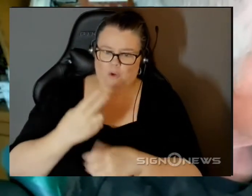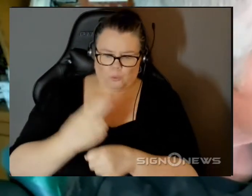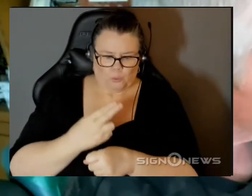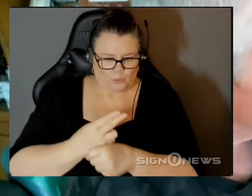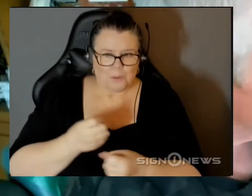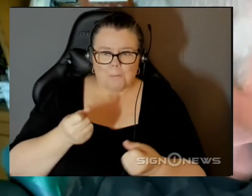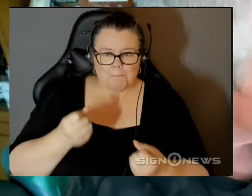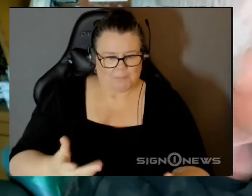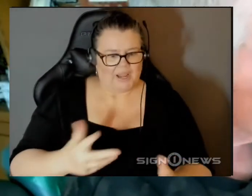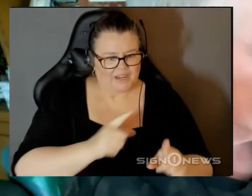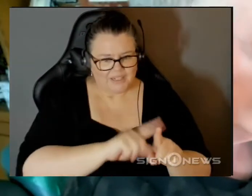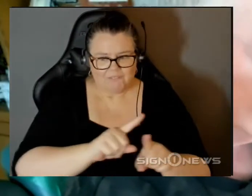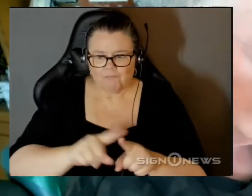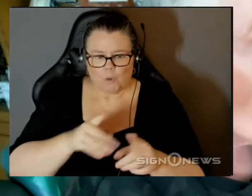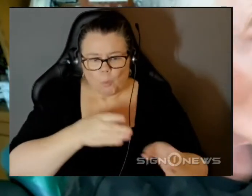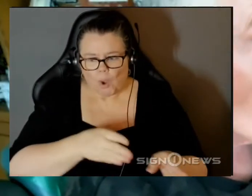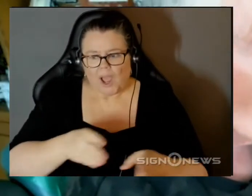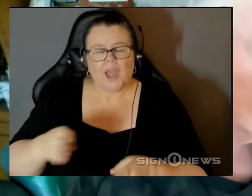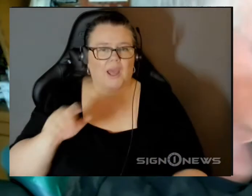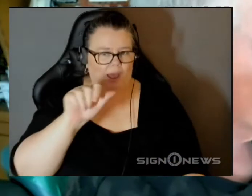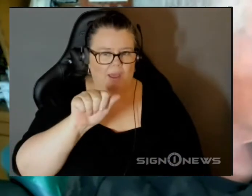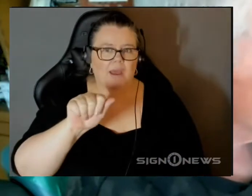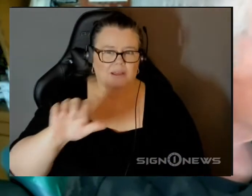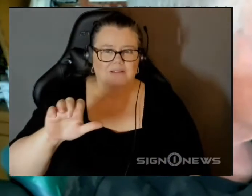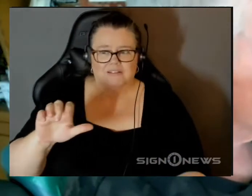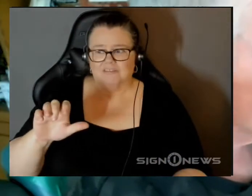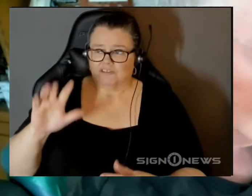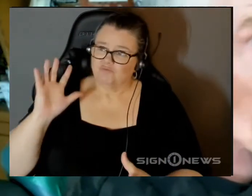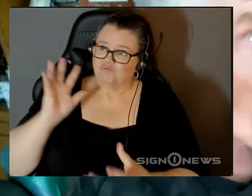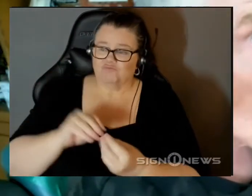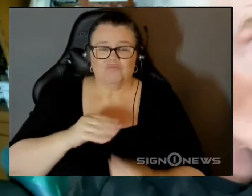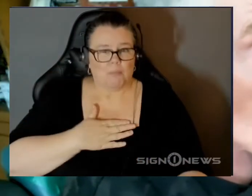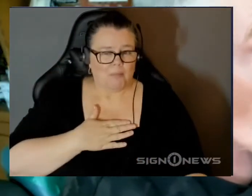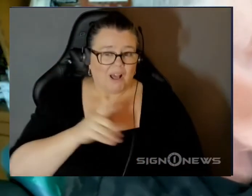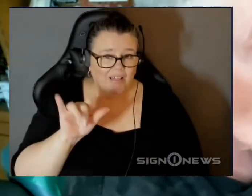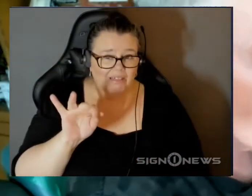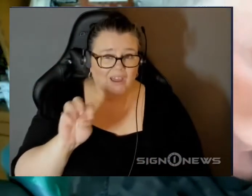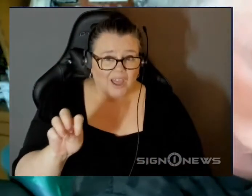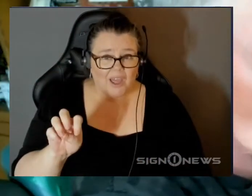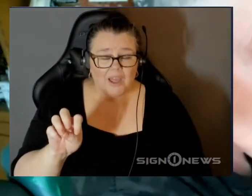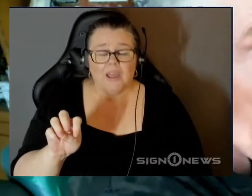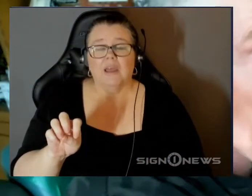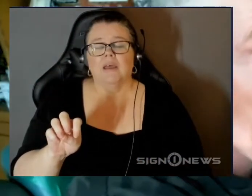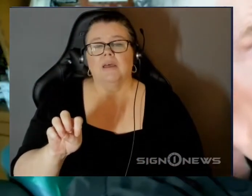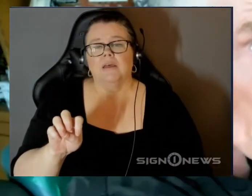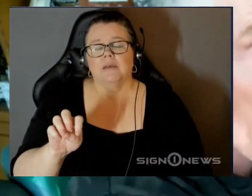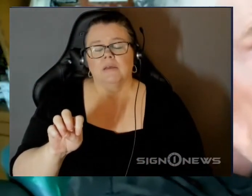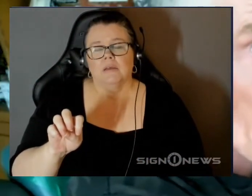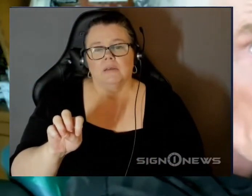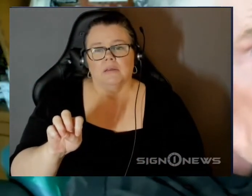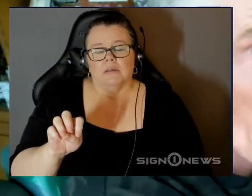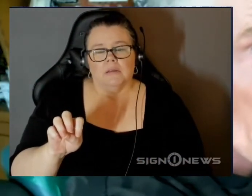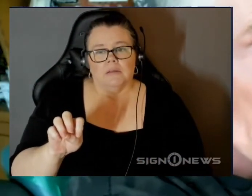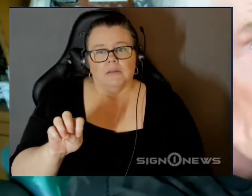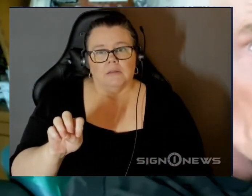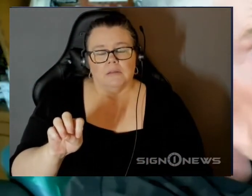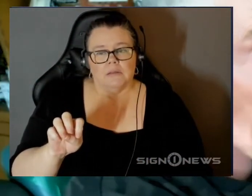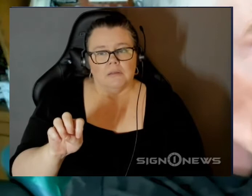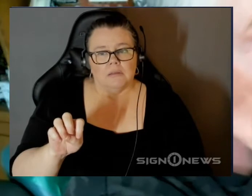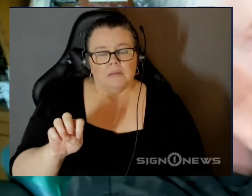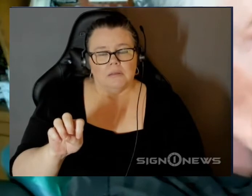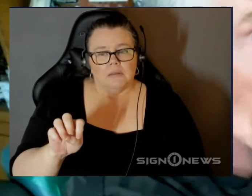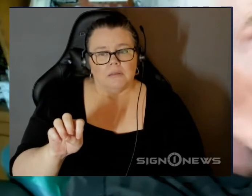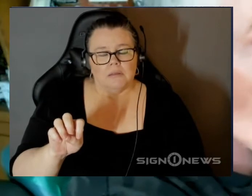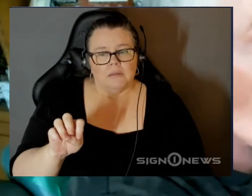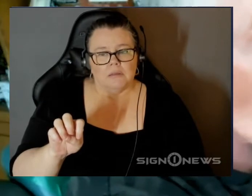life. What I am wondering about is whether and what is happening to challenge in some of these practices and the